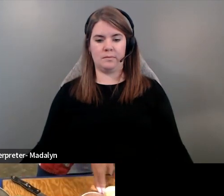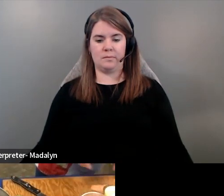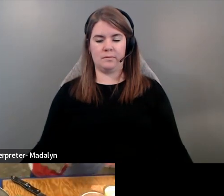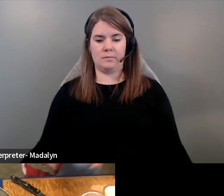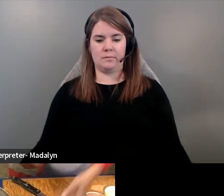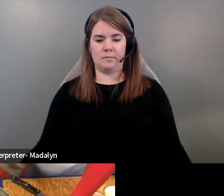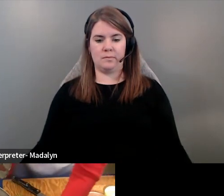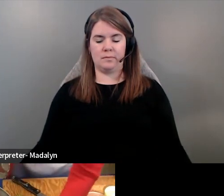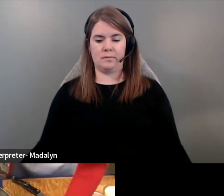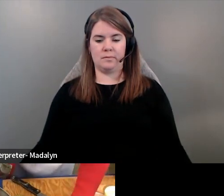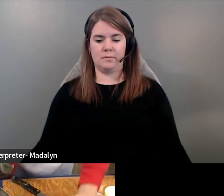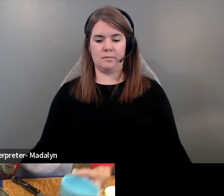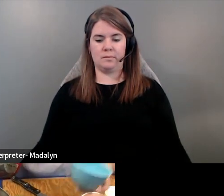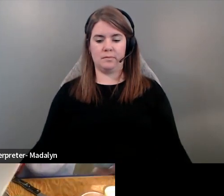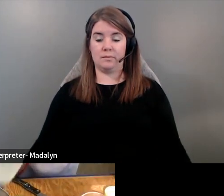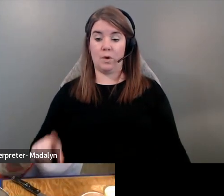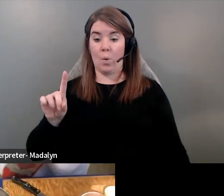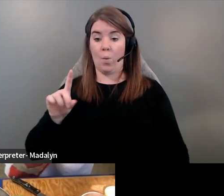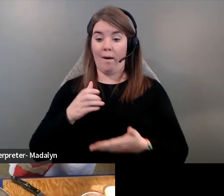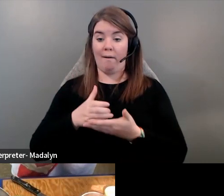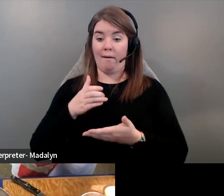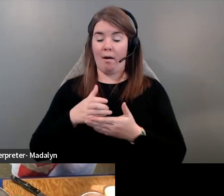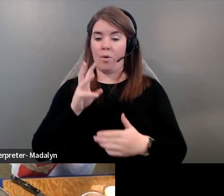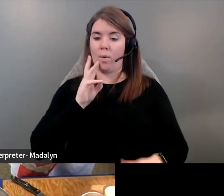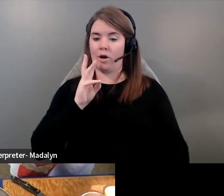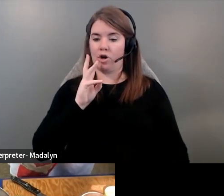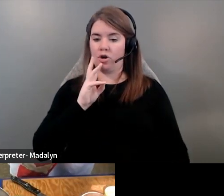I'm going to add 1 cup of water to it.